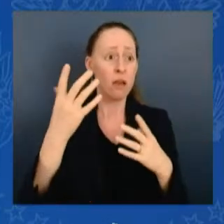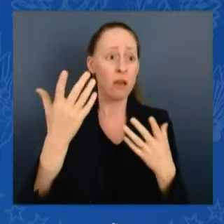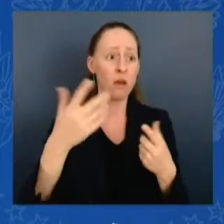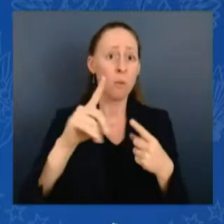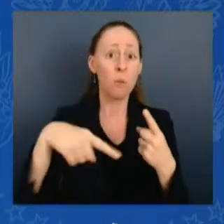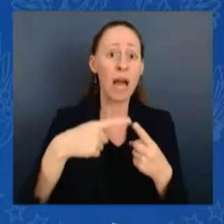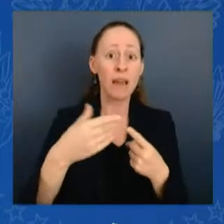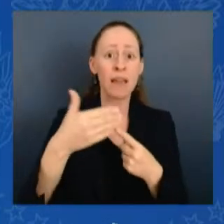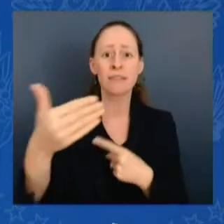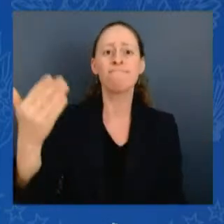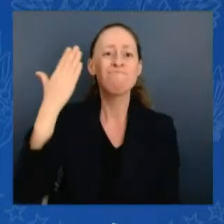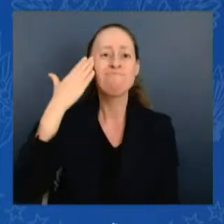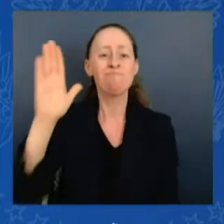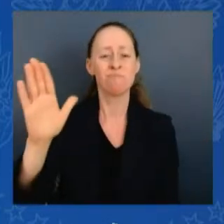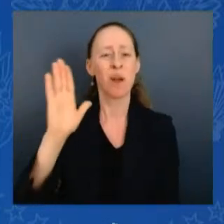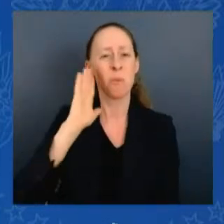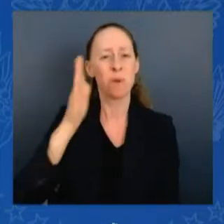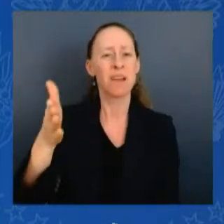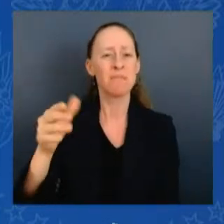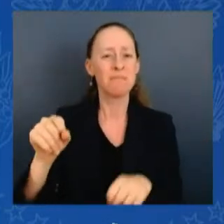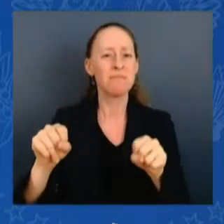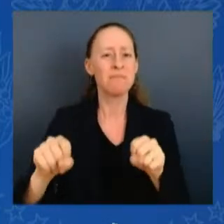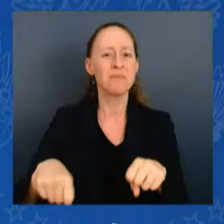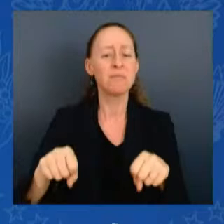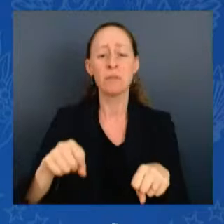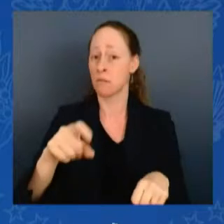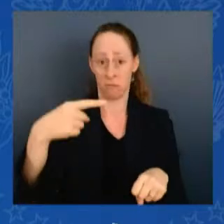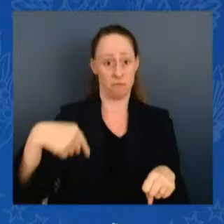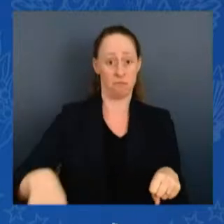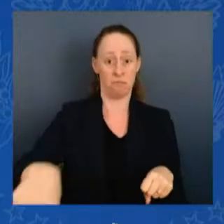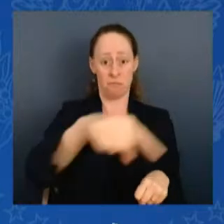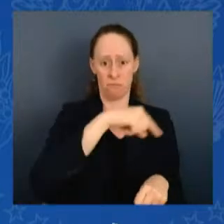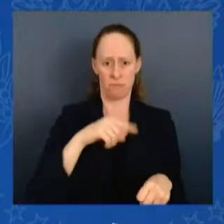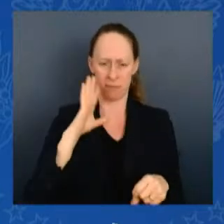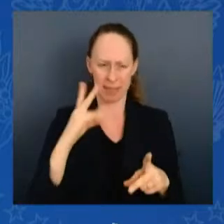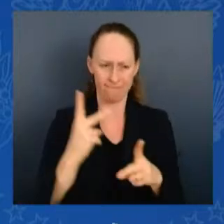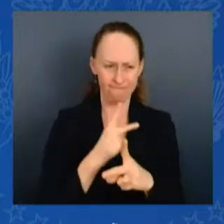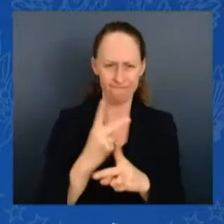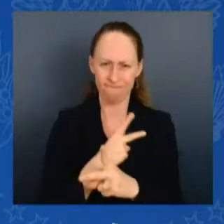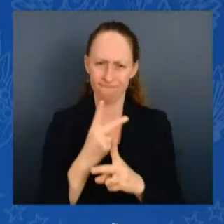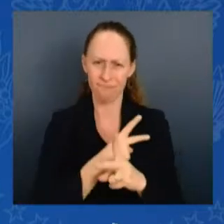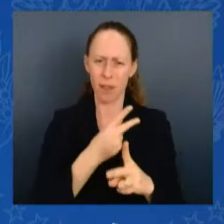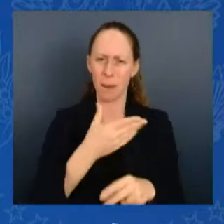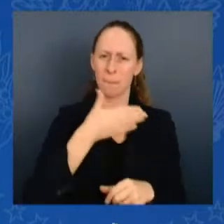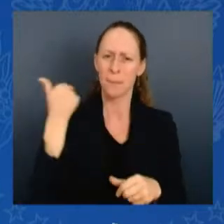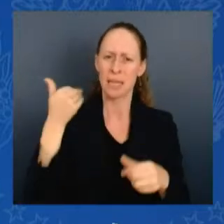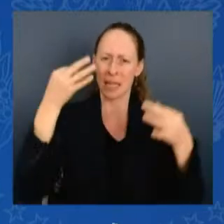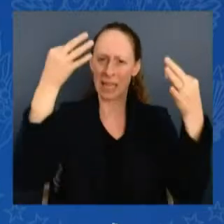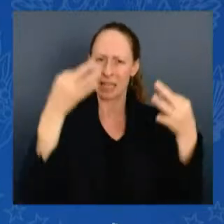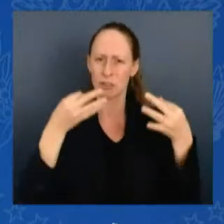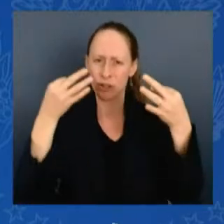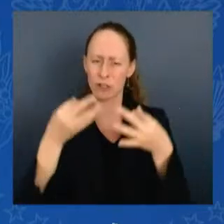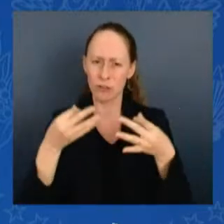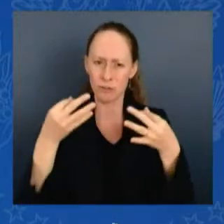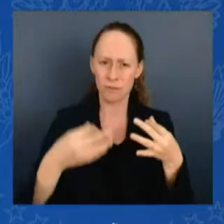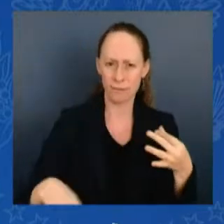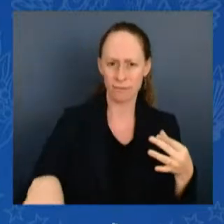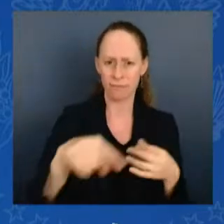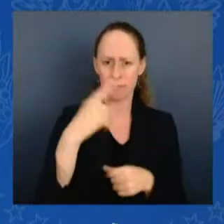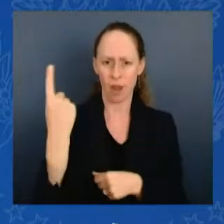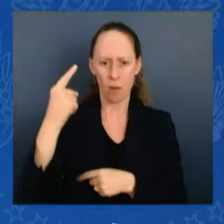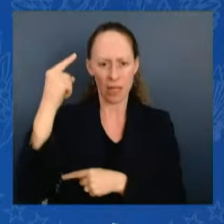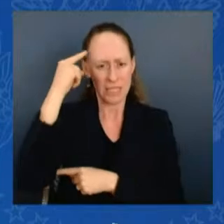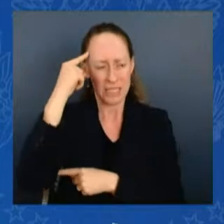our best when we take difficult decisions with political courage and moral